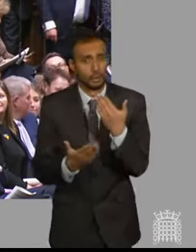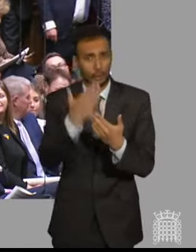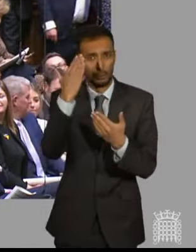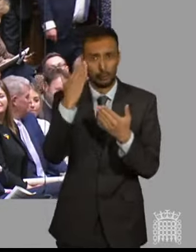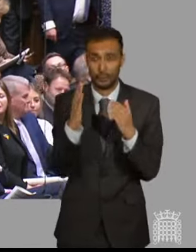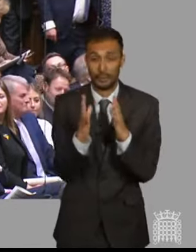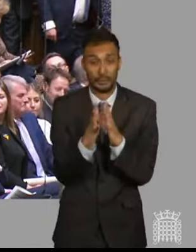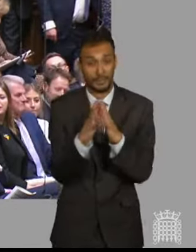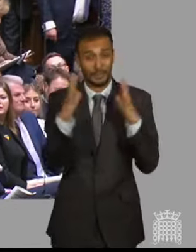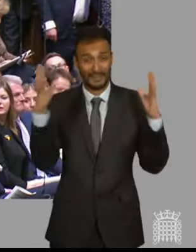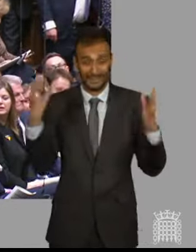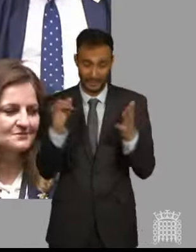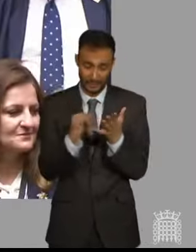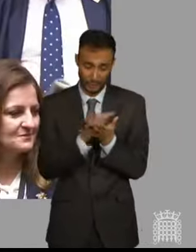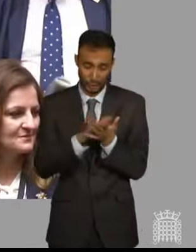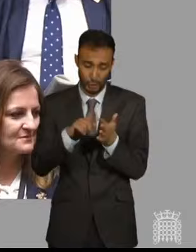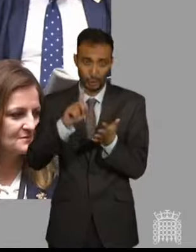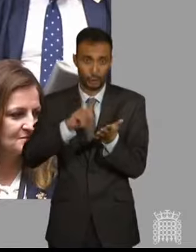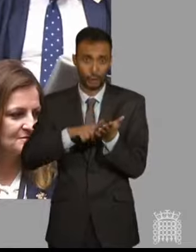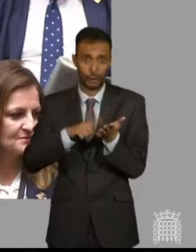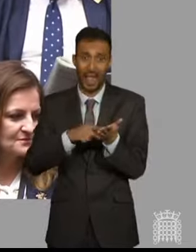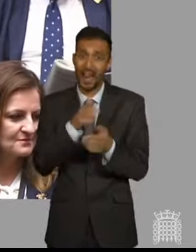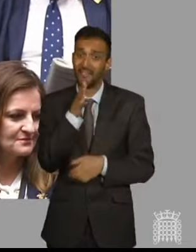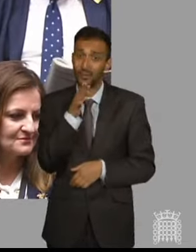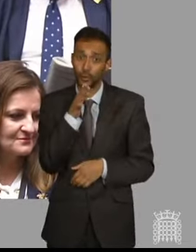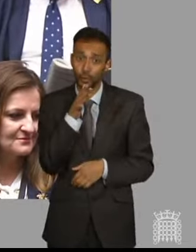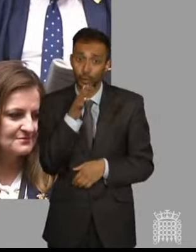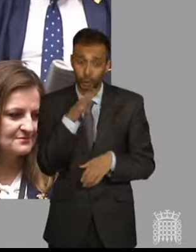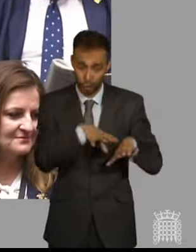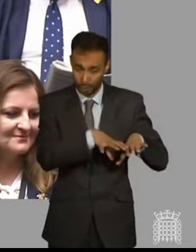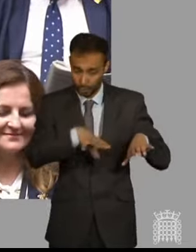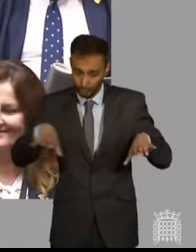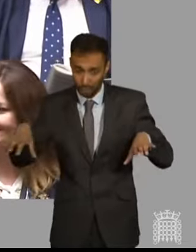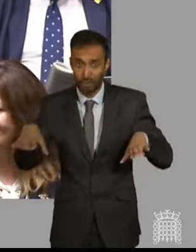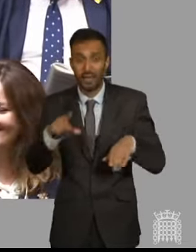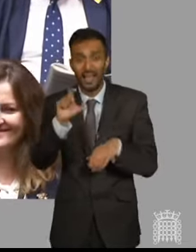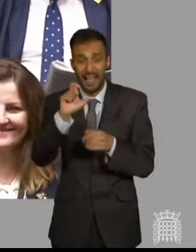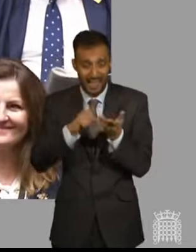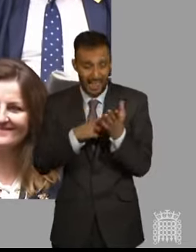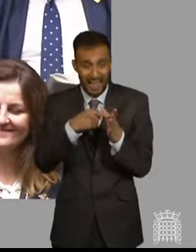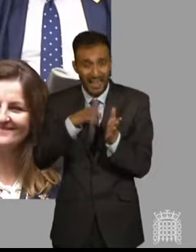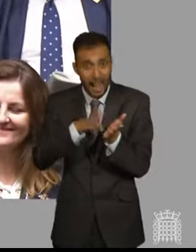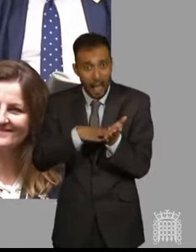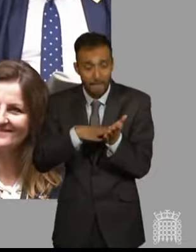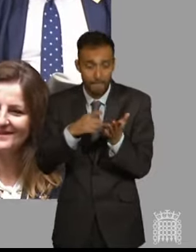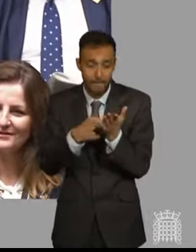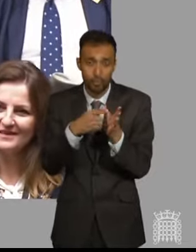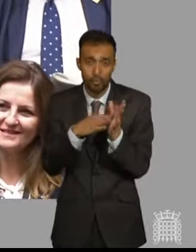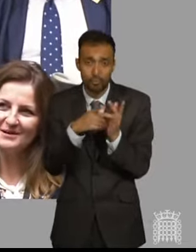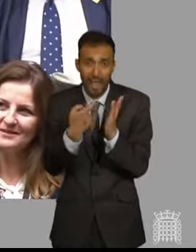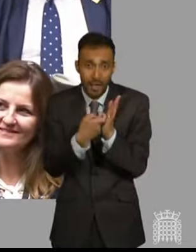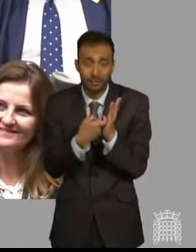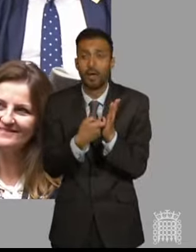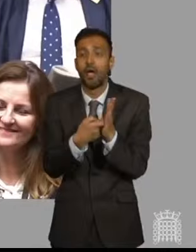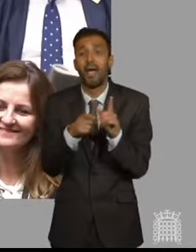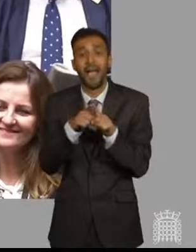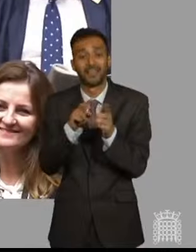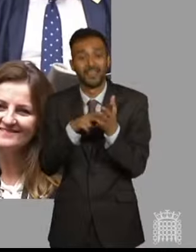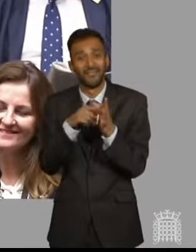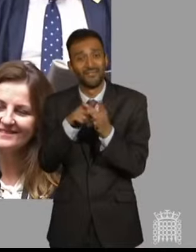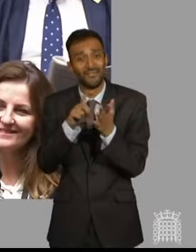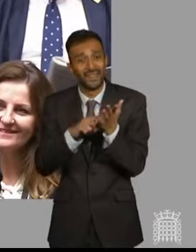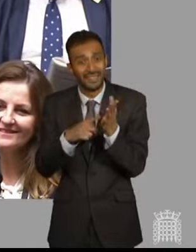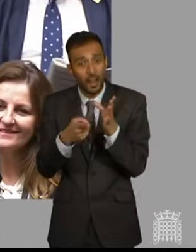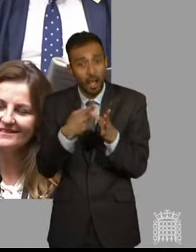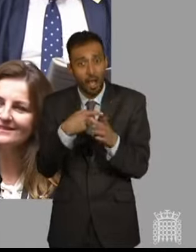and manila clams, both highly prized around the world. So will my right honourable friend join me in congratulating